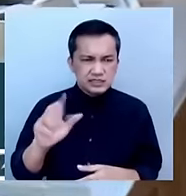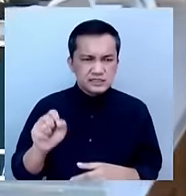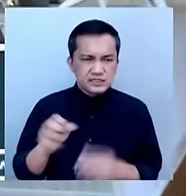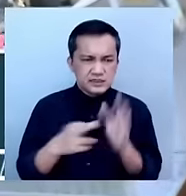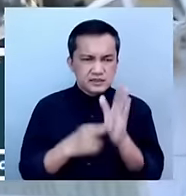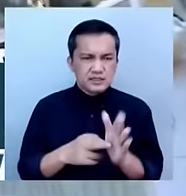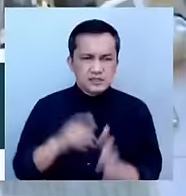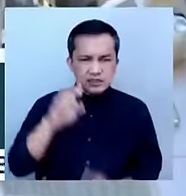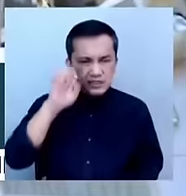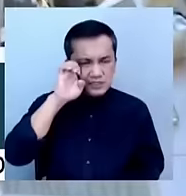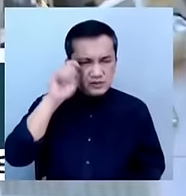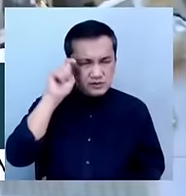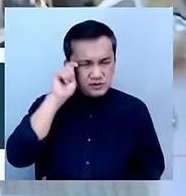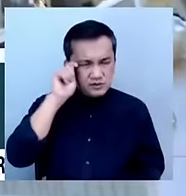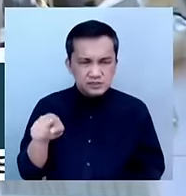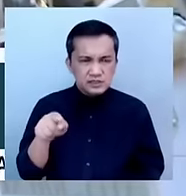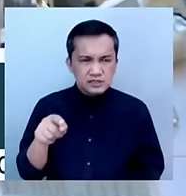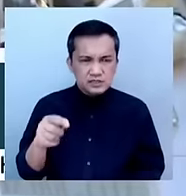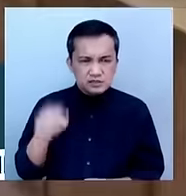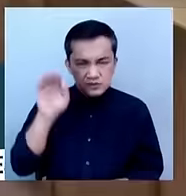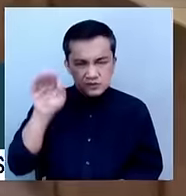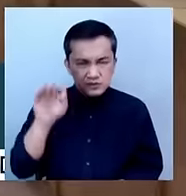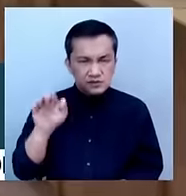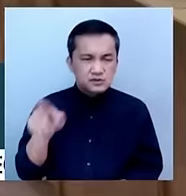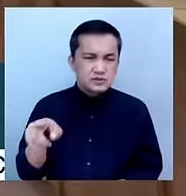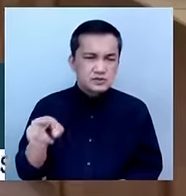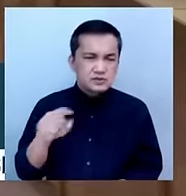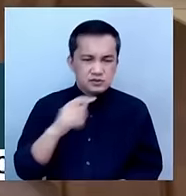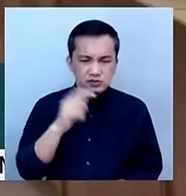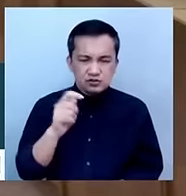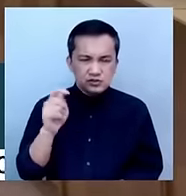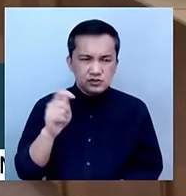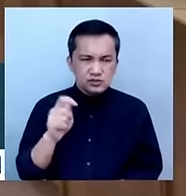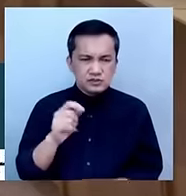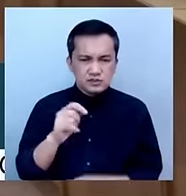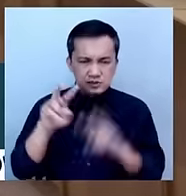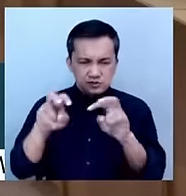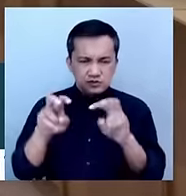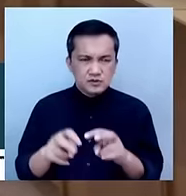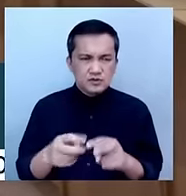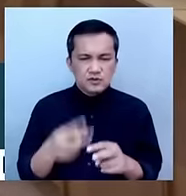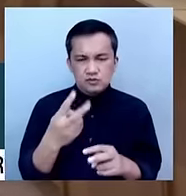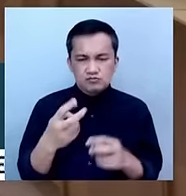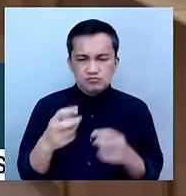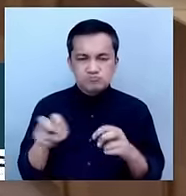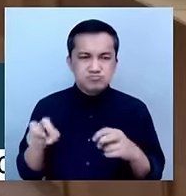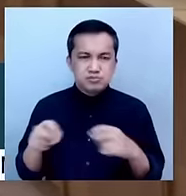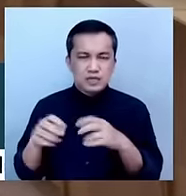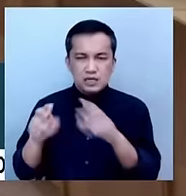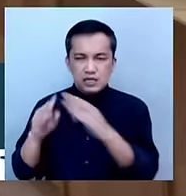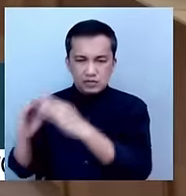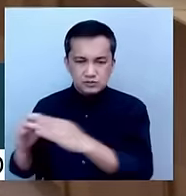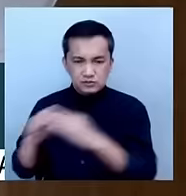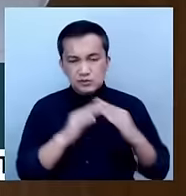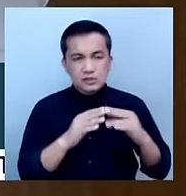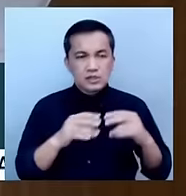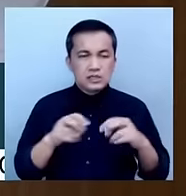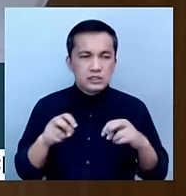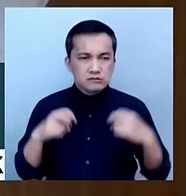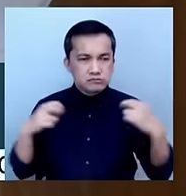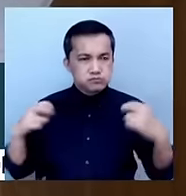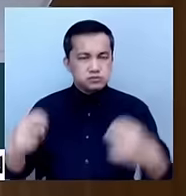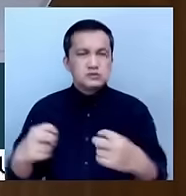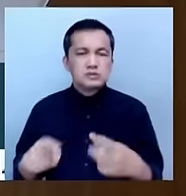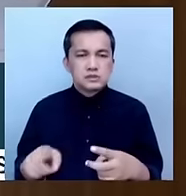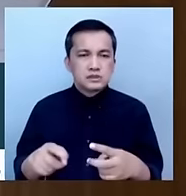Erwin Tulfo issued this call during Tuesday's joint inquiry of two House panels into the gaps in implementing discounts